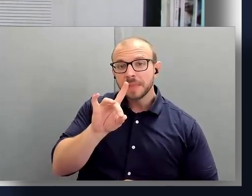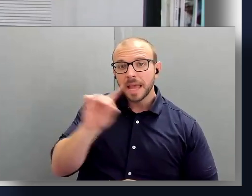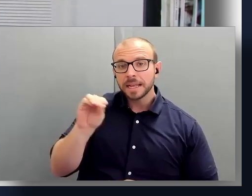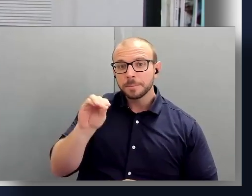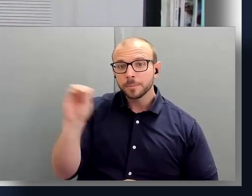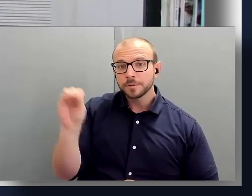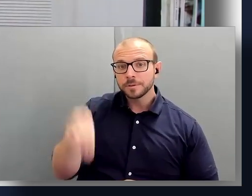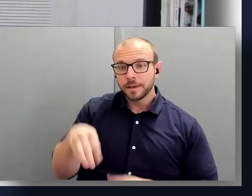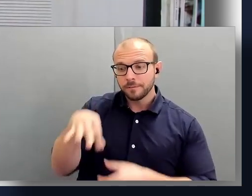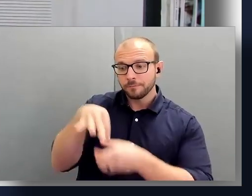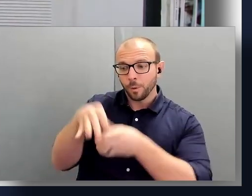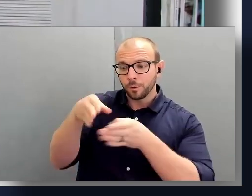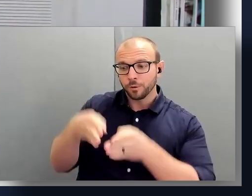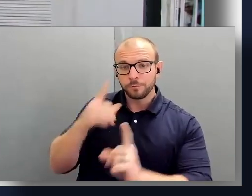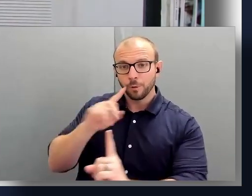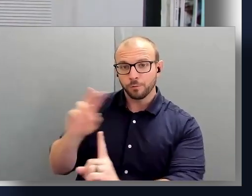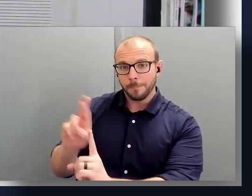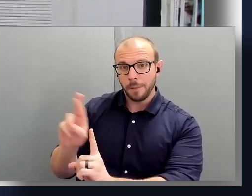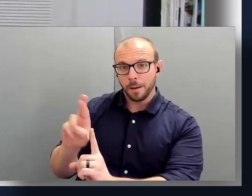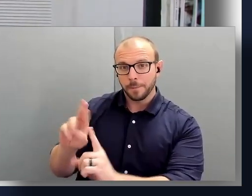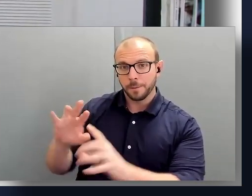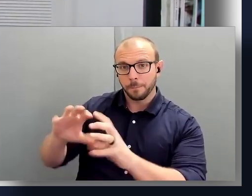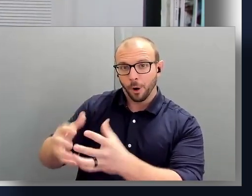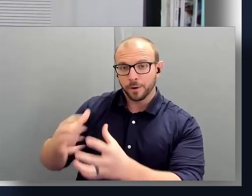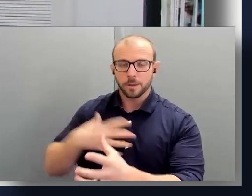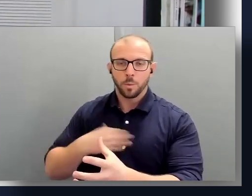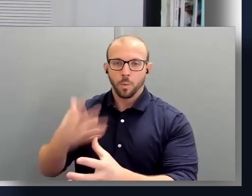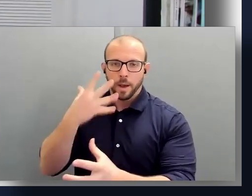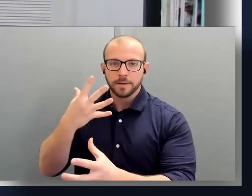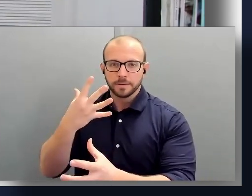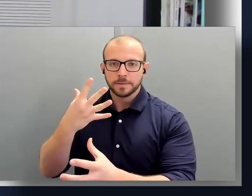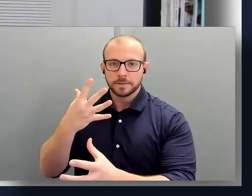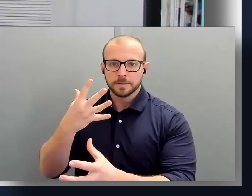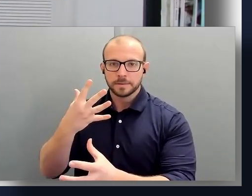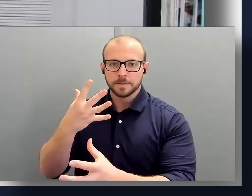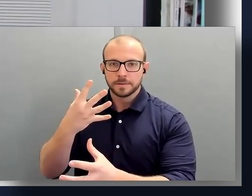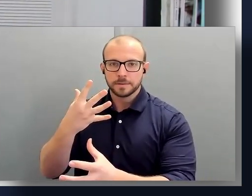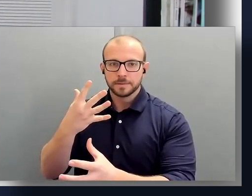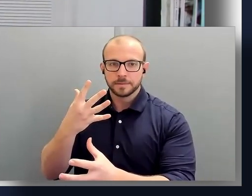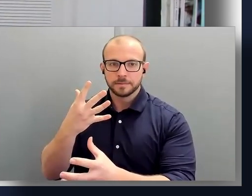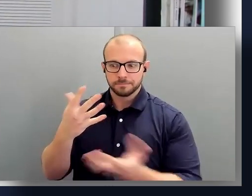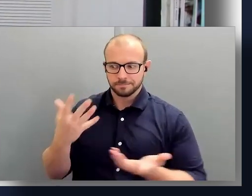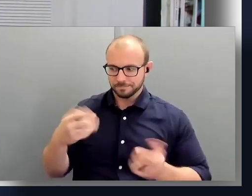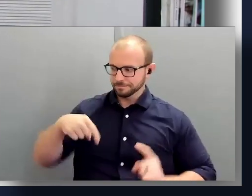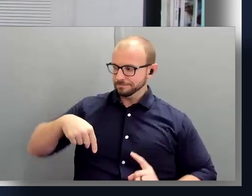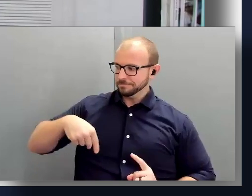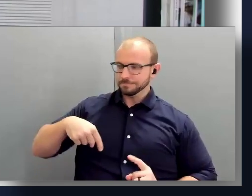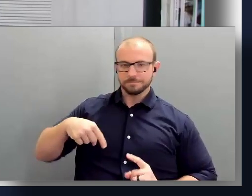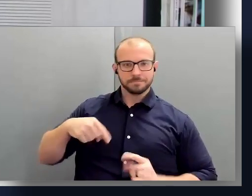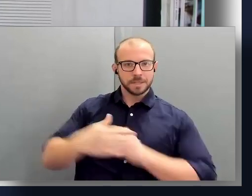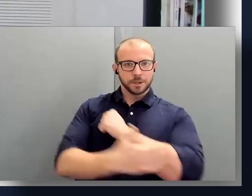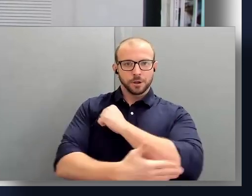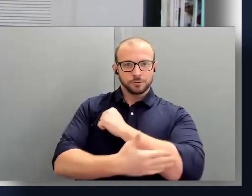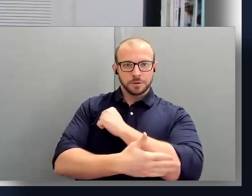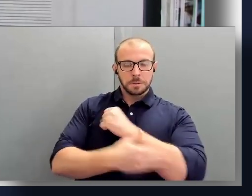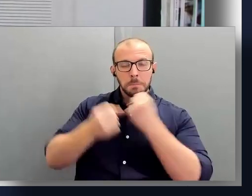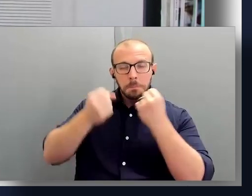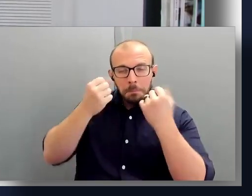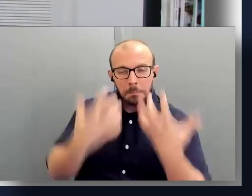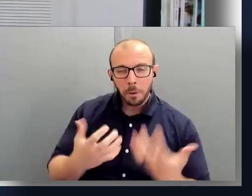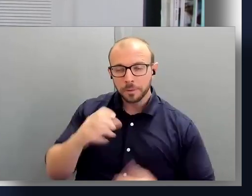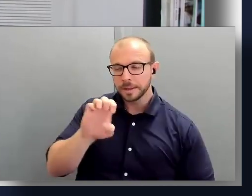the 80% of voters for the Republican Party are white. And that is in a country that